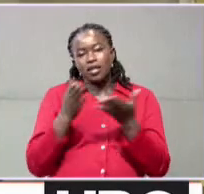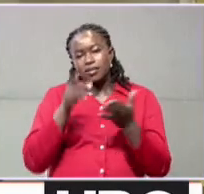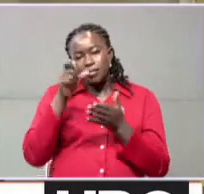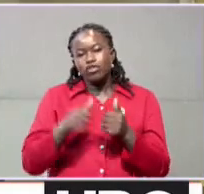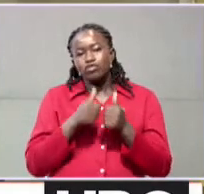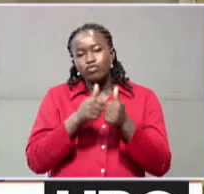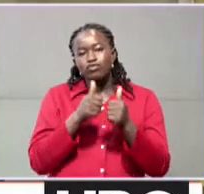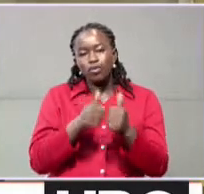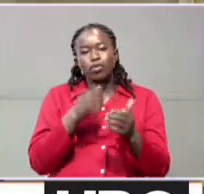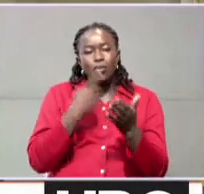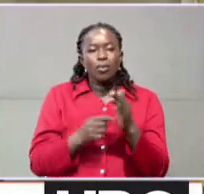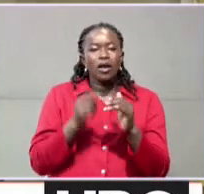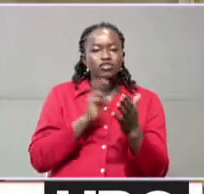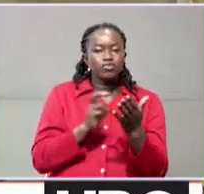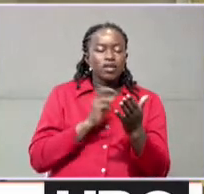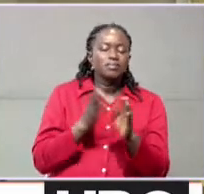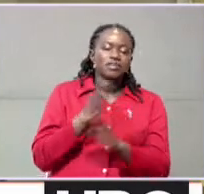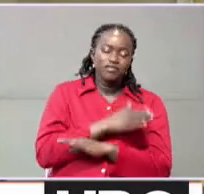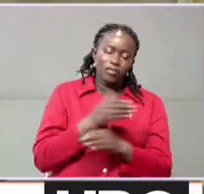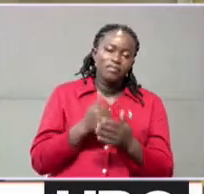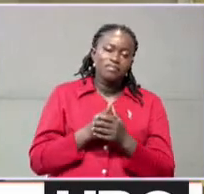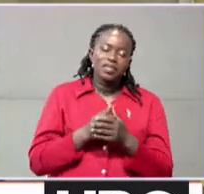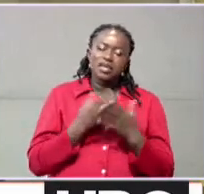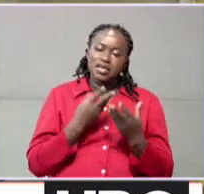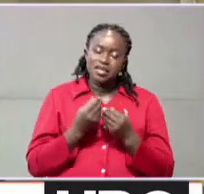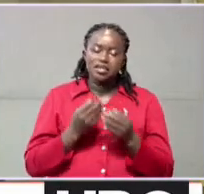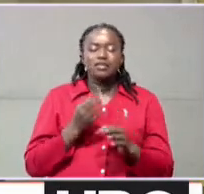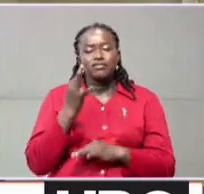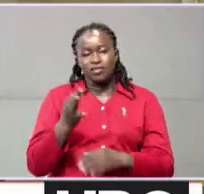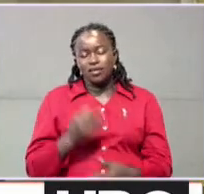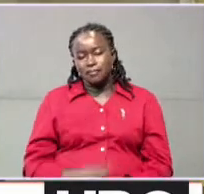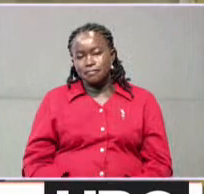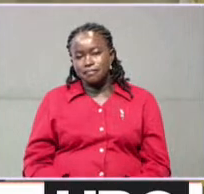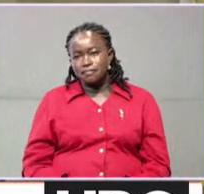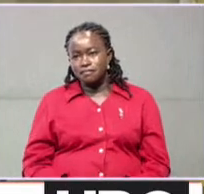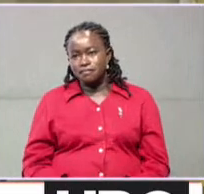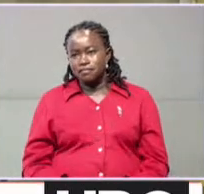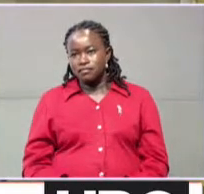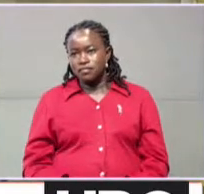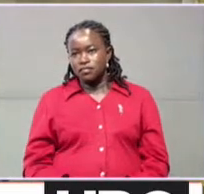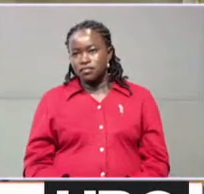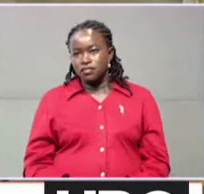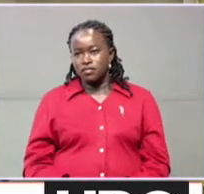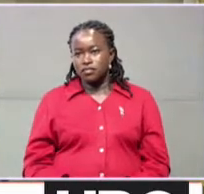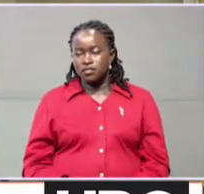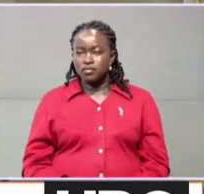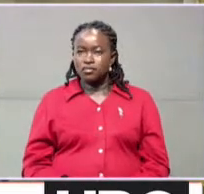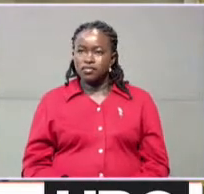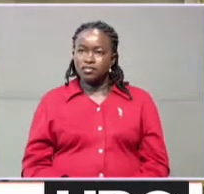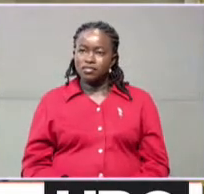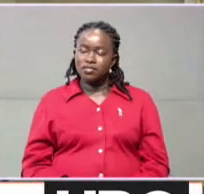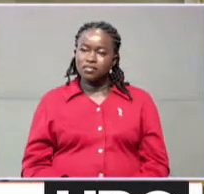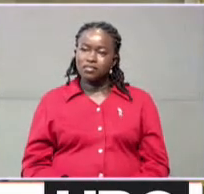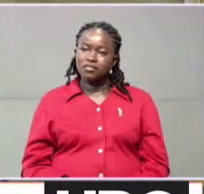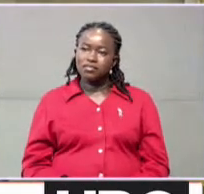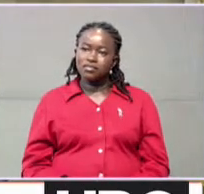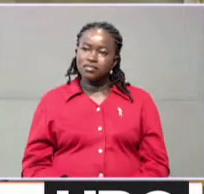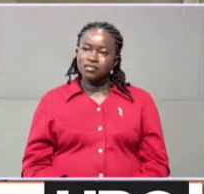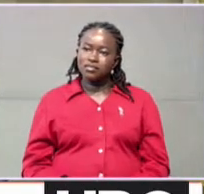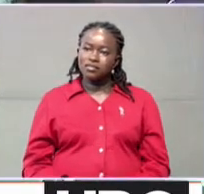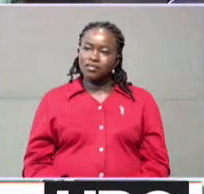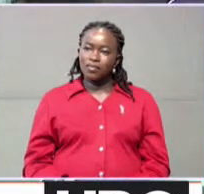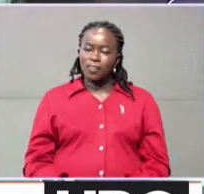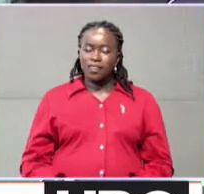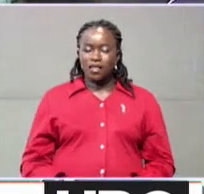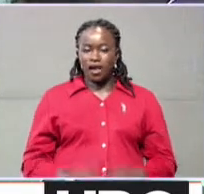hanson will find it much easier in future i can call the next report motion for